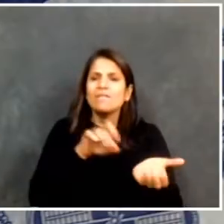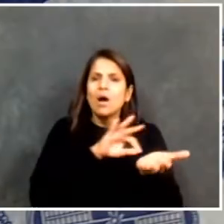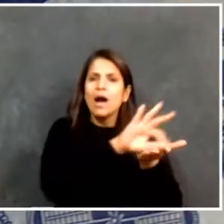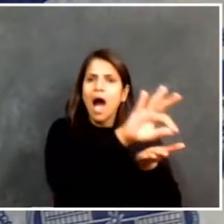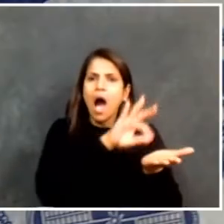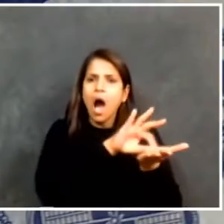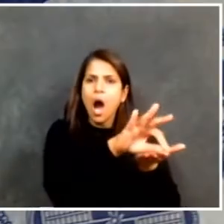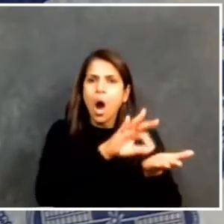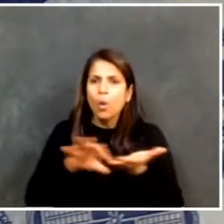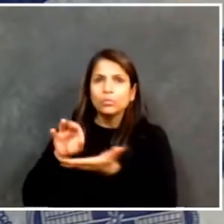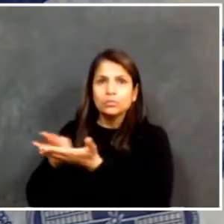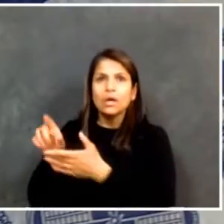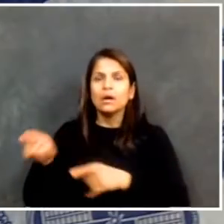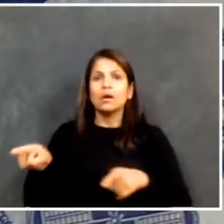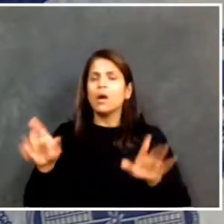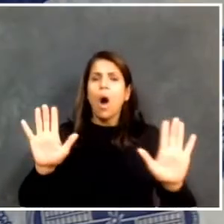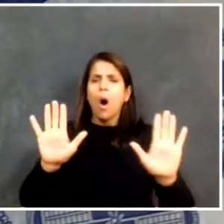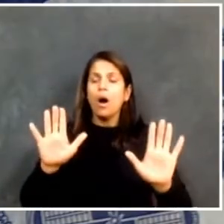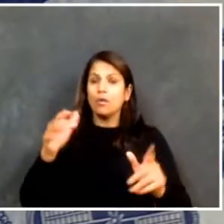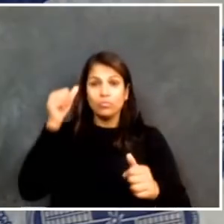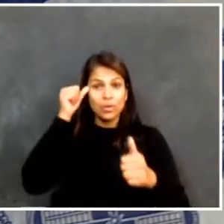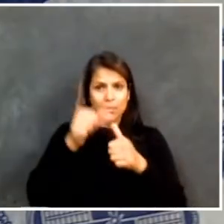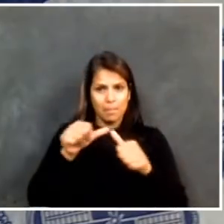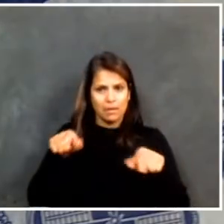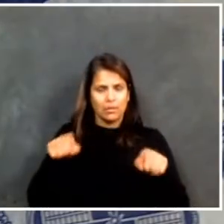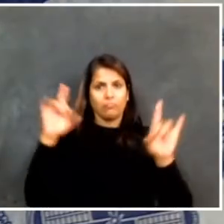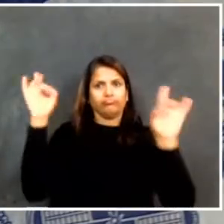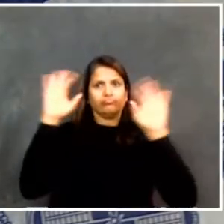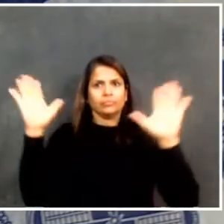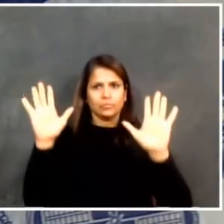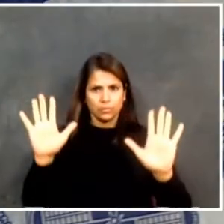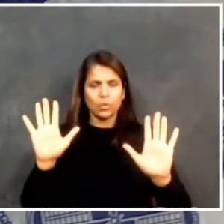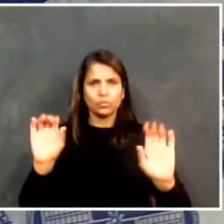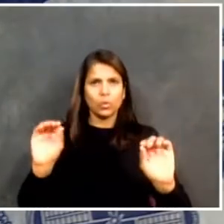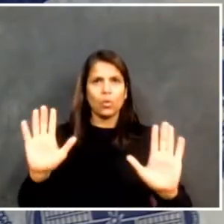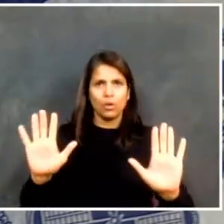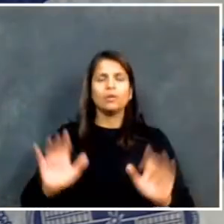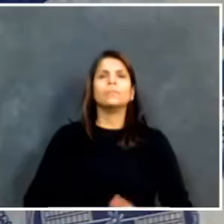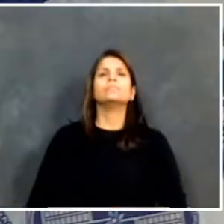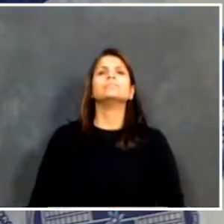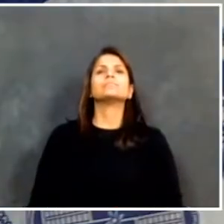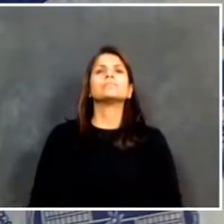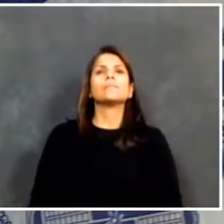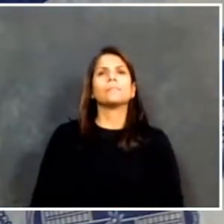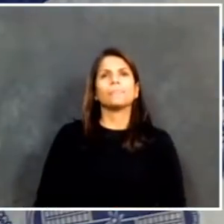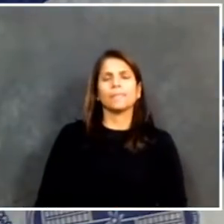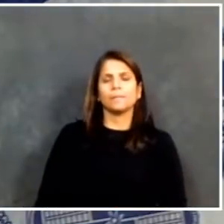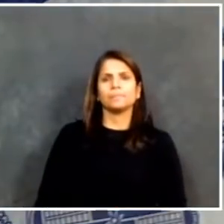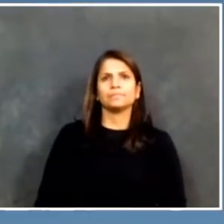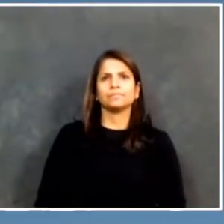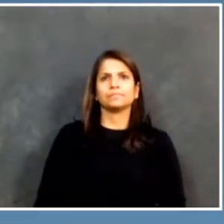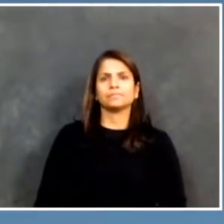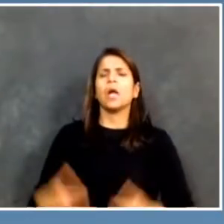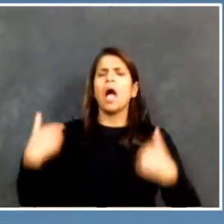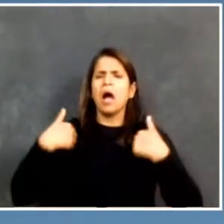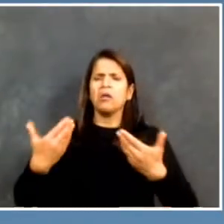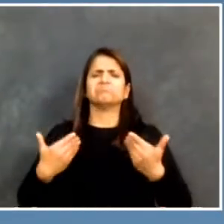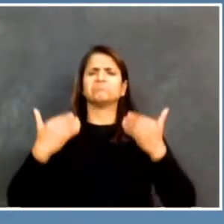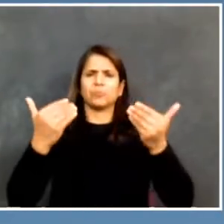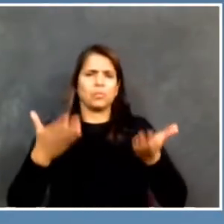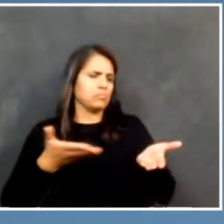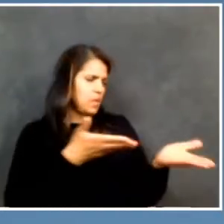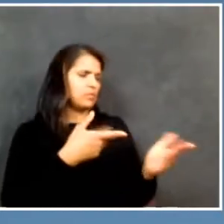through. But let me turn to Dr. Barbeau and Dr. Daskalakis to answer your specific questions. So I want to begin